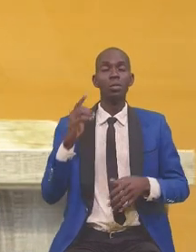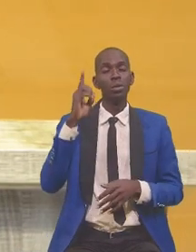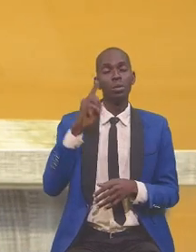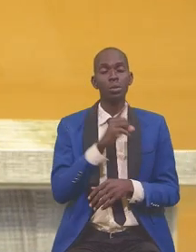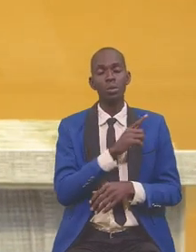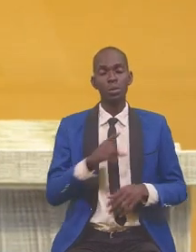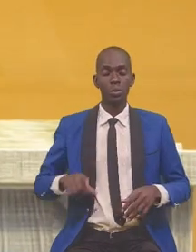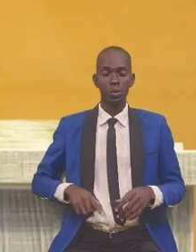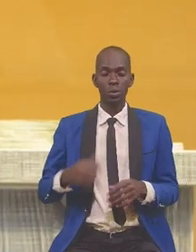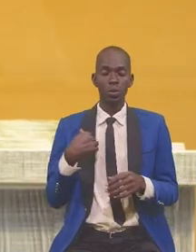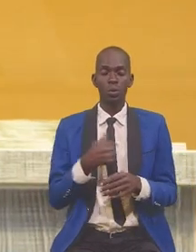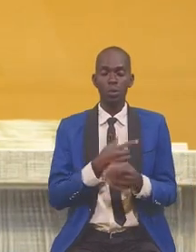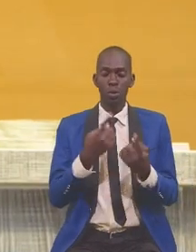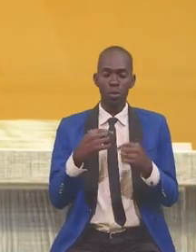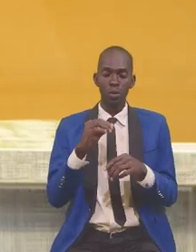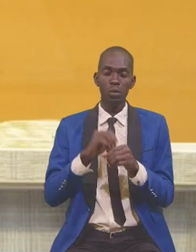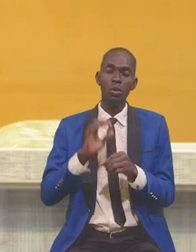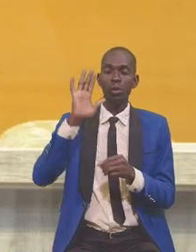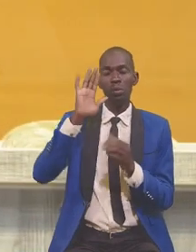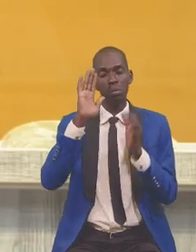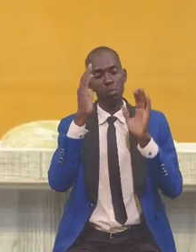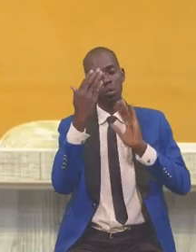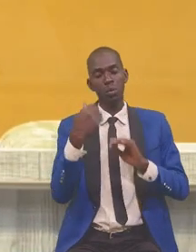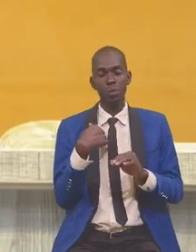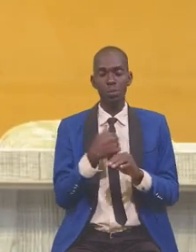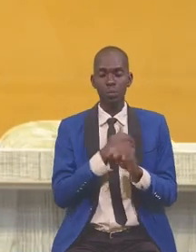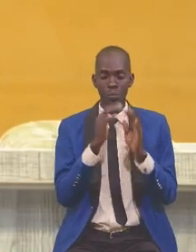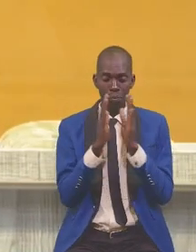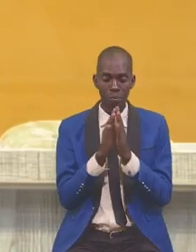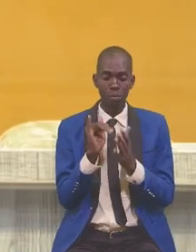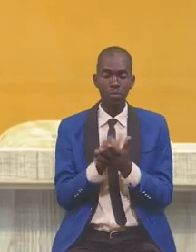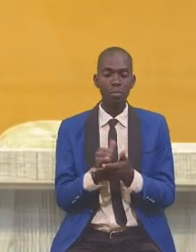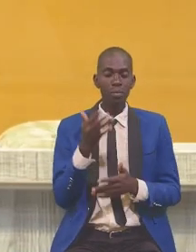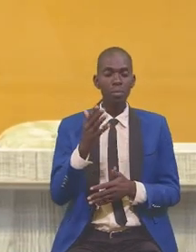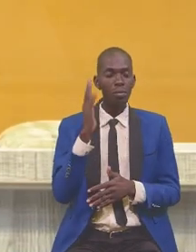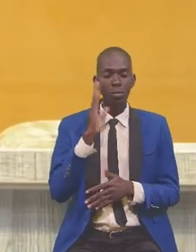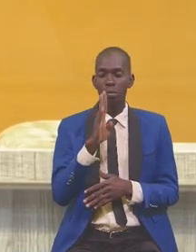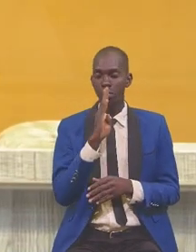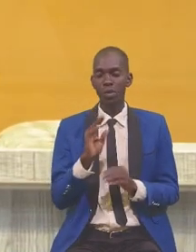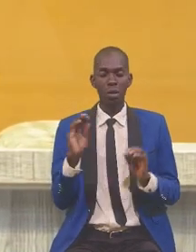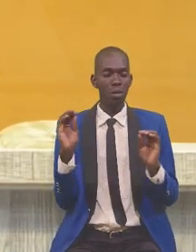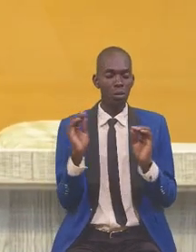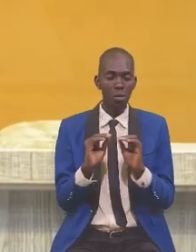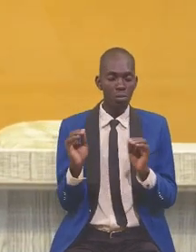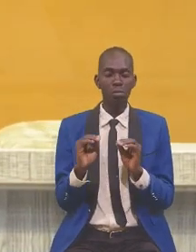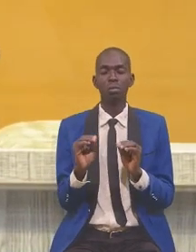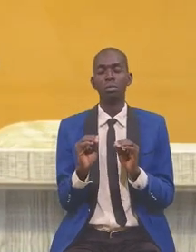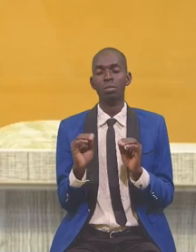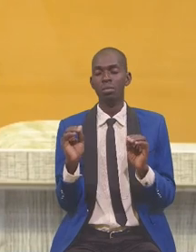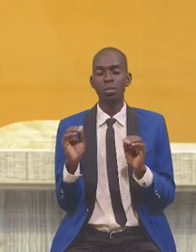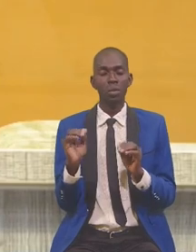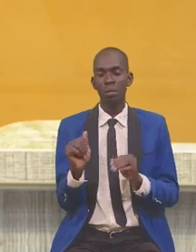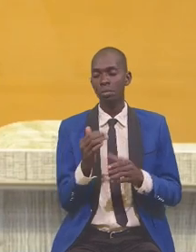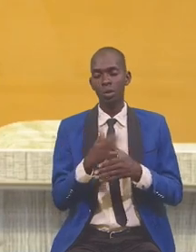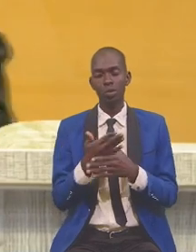Lord, in your presence. And we pray there will be nothing, there will be none between us and